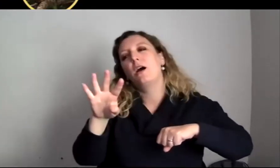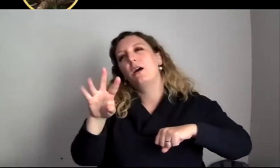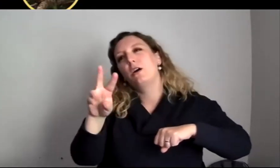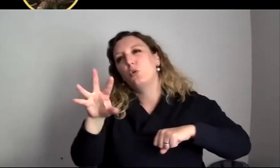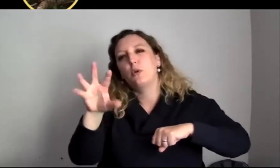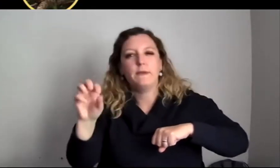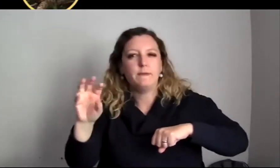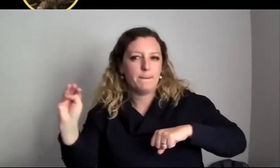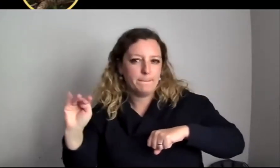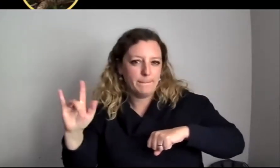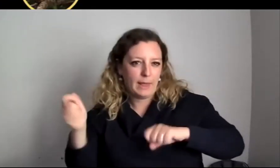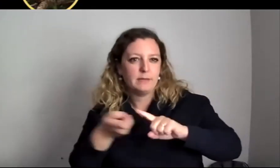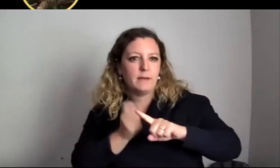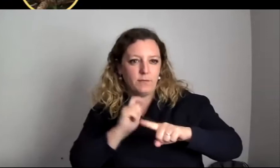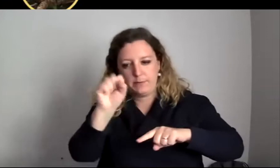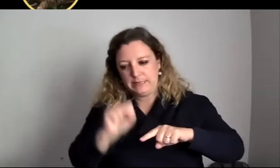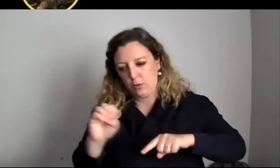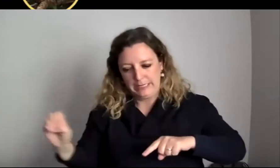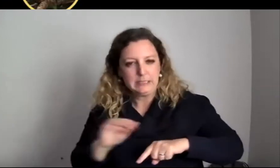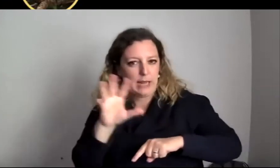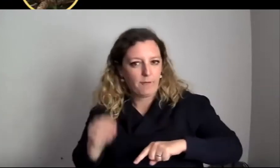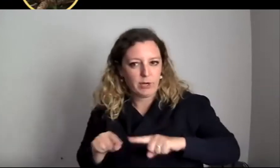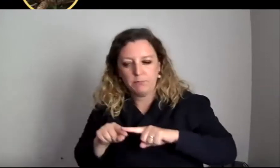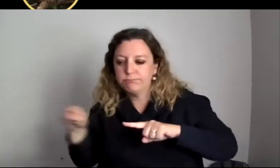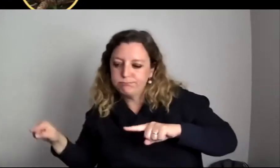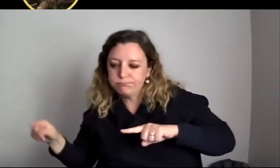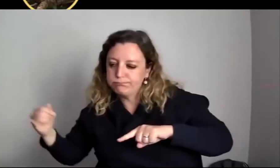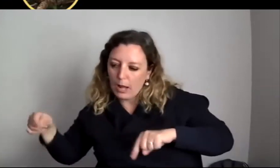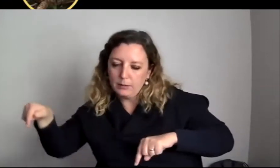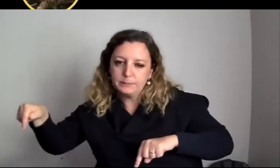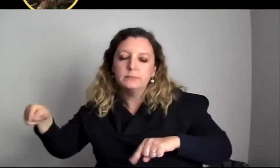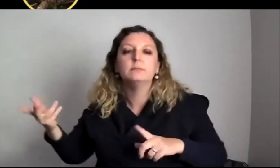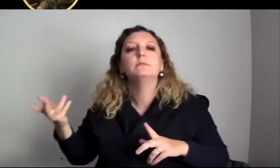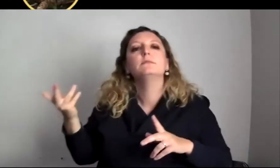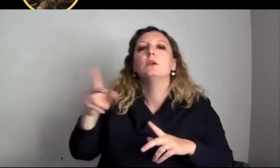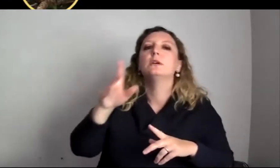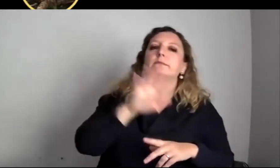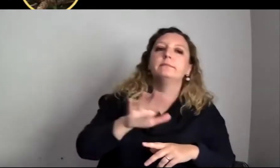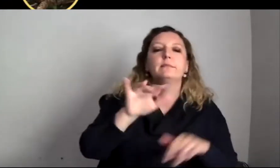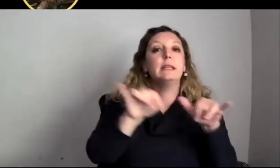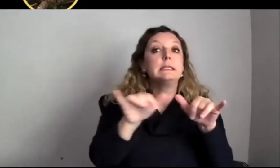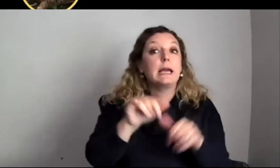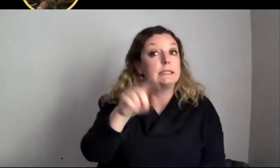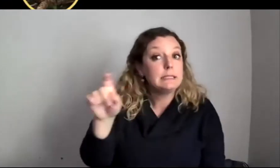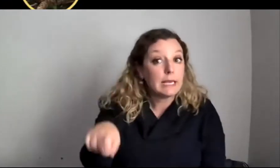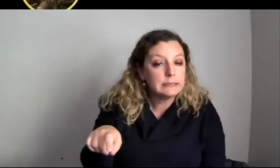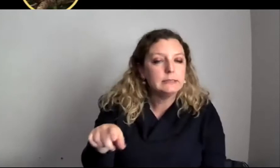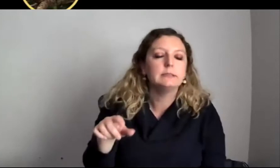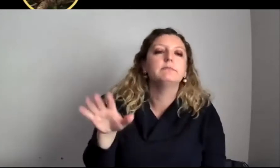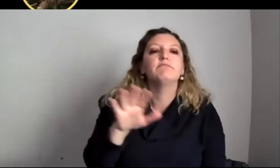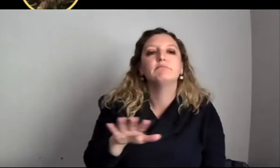250 miles, off the southeastern coast of Africa. And so to put this into perspective, it's about the size of Texas, or